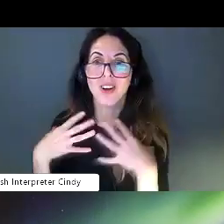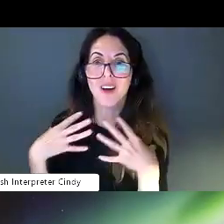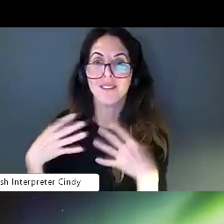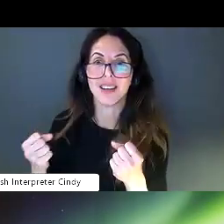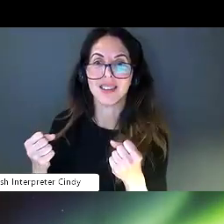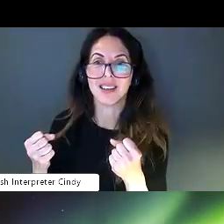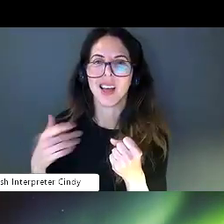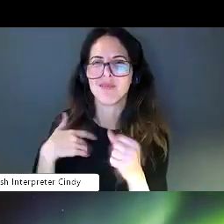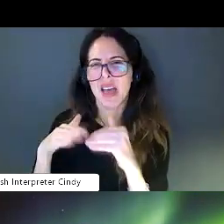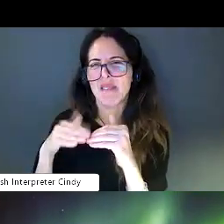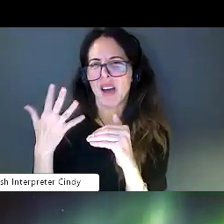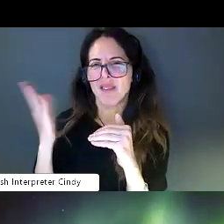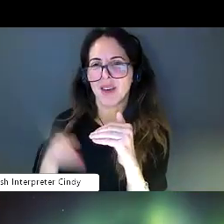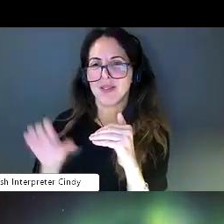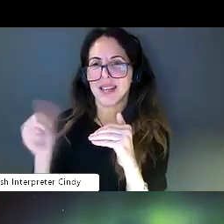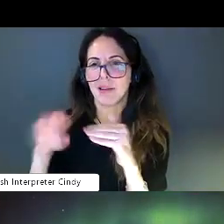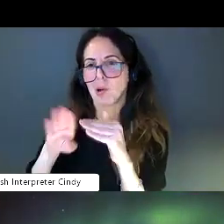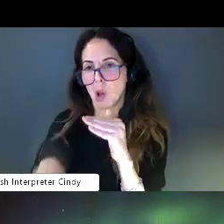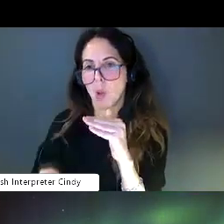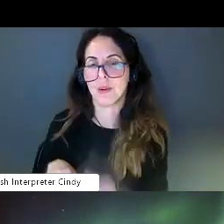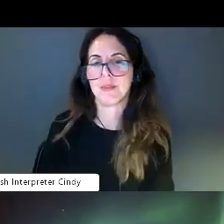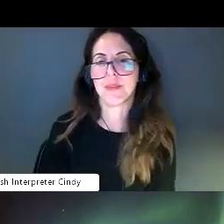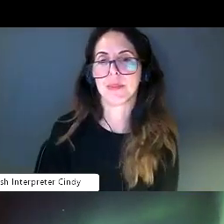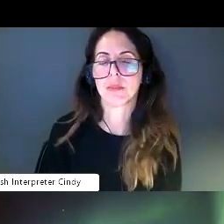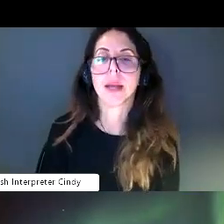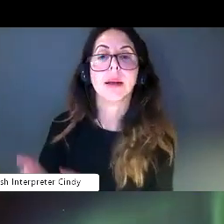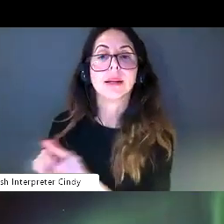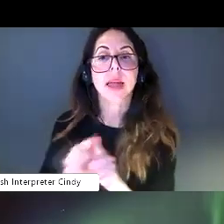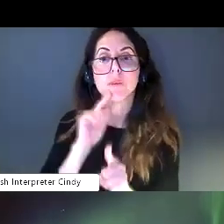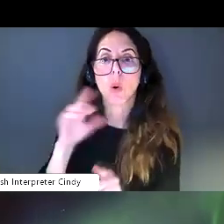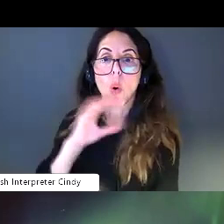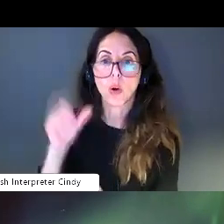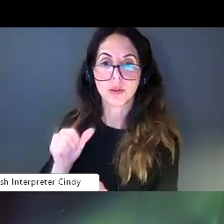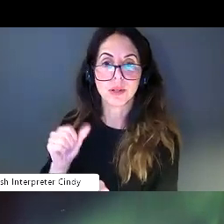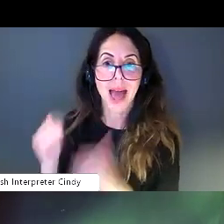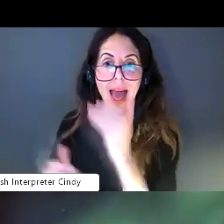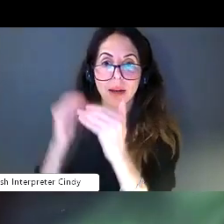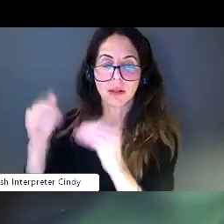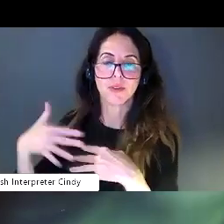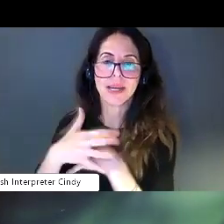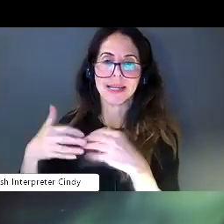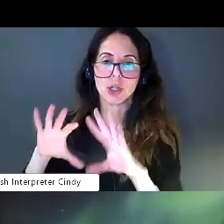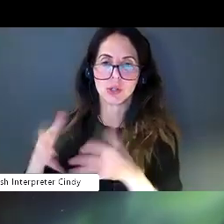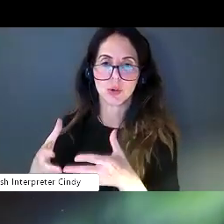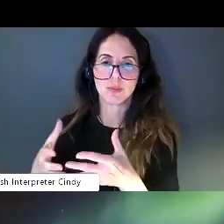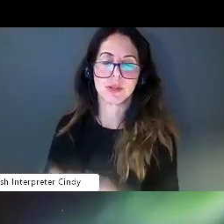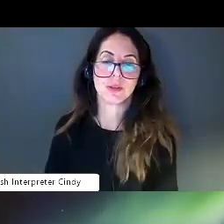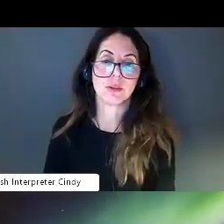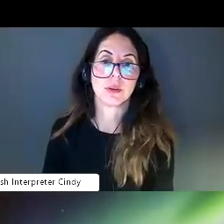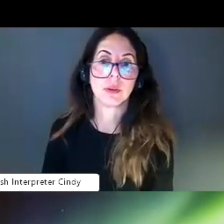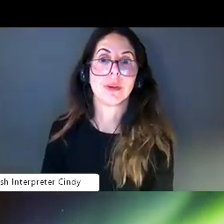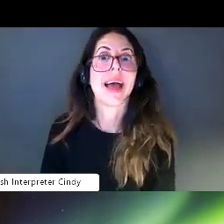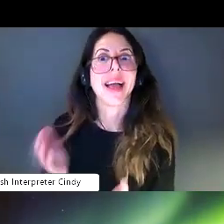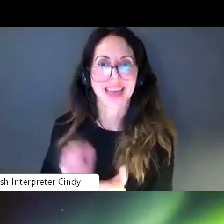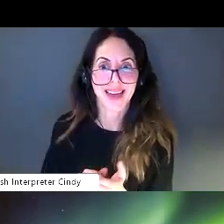out of 10 or lower. And it was a similar thing with older adults from Indigenous groups, where there was, again,